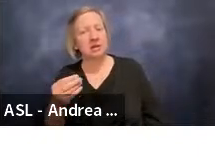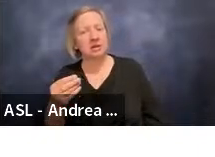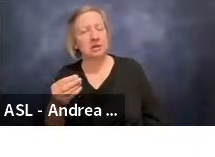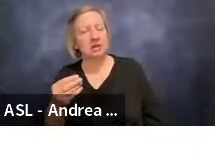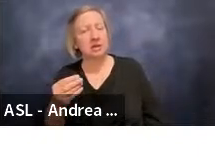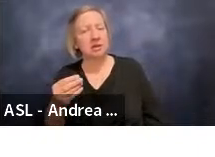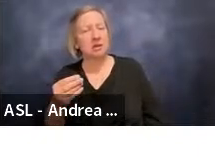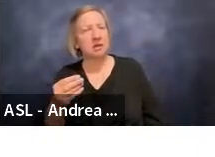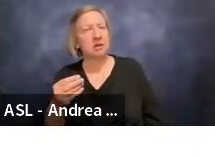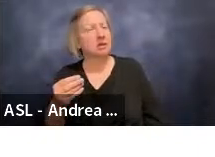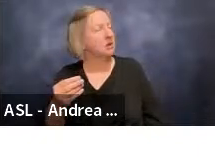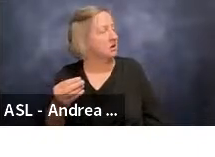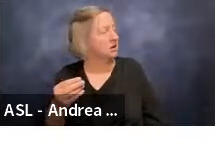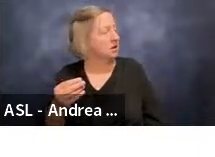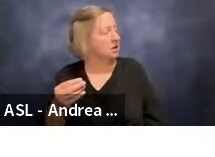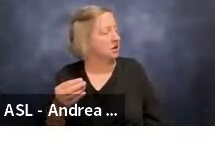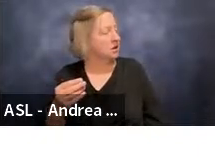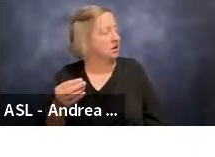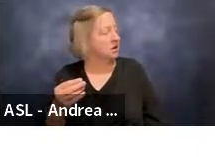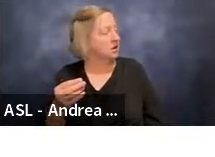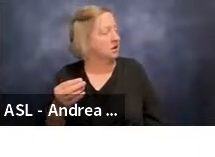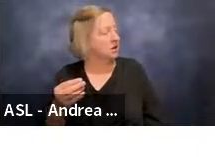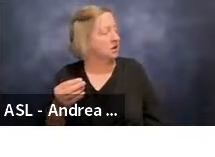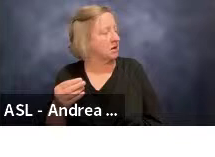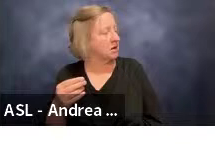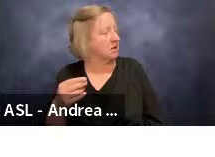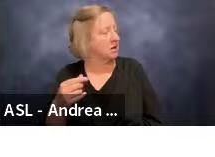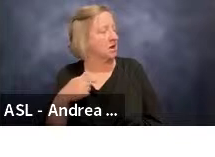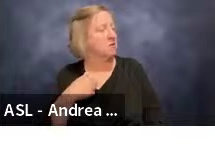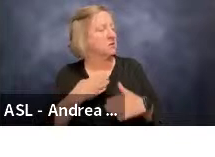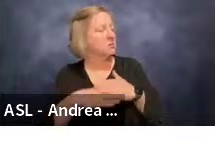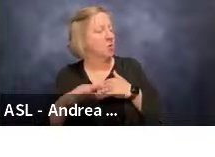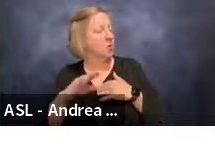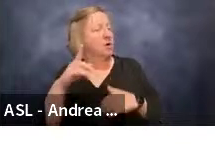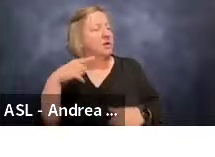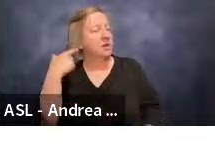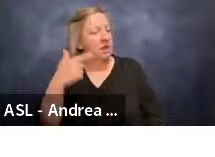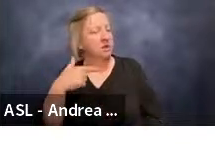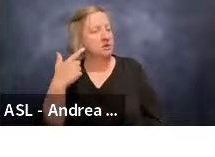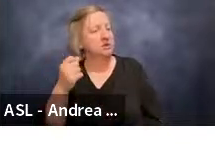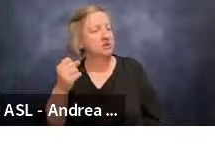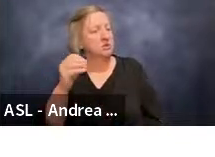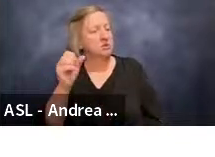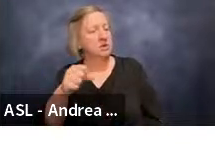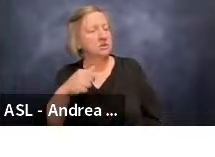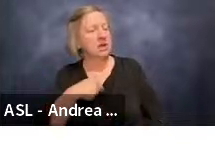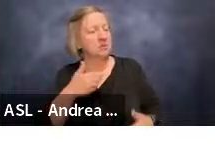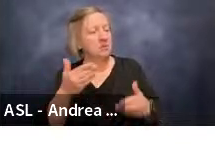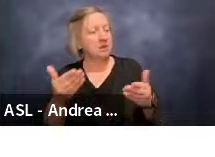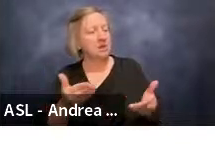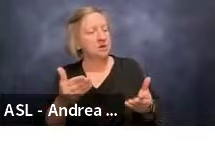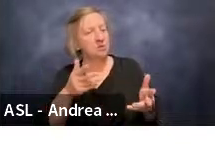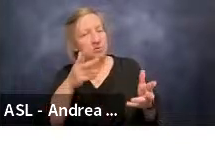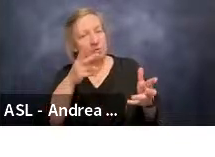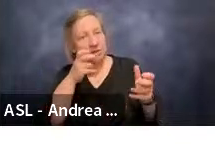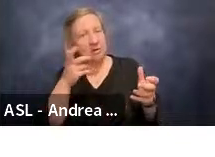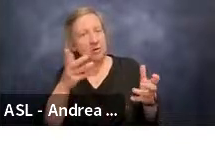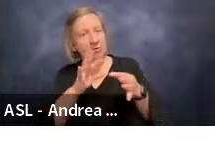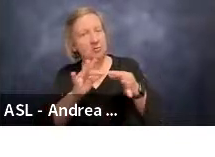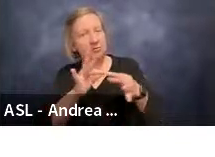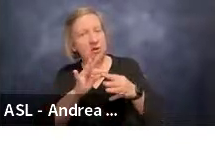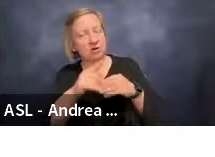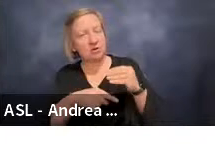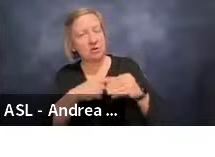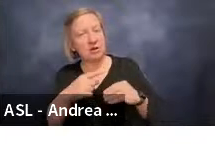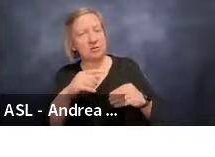Yeah, so I'm from London too. So that's why I was born in London. So yeah, I'm here to hear what you're talking about. So that's why.